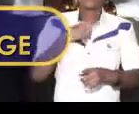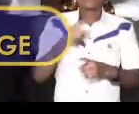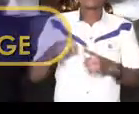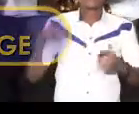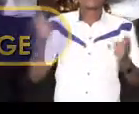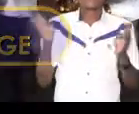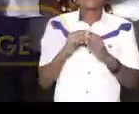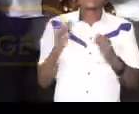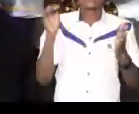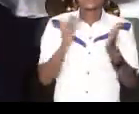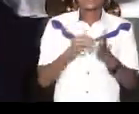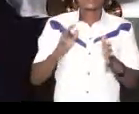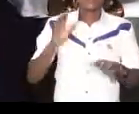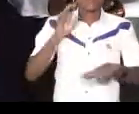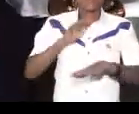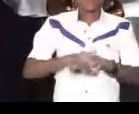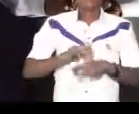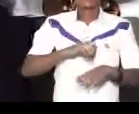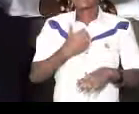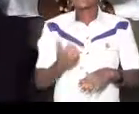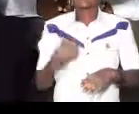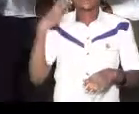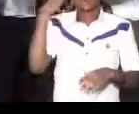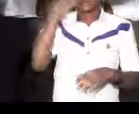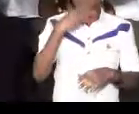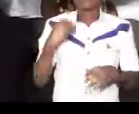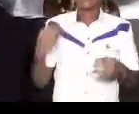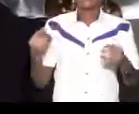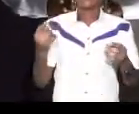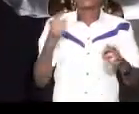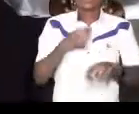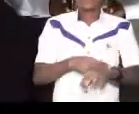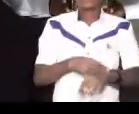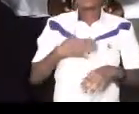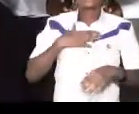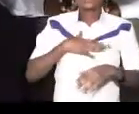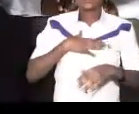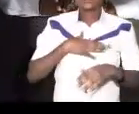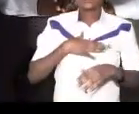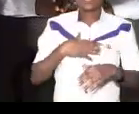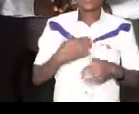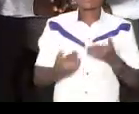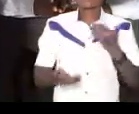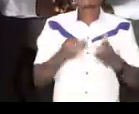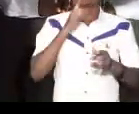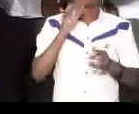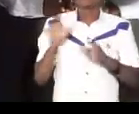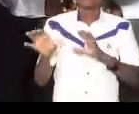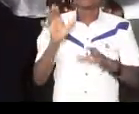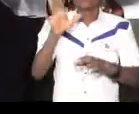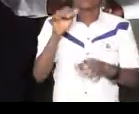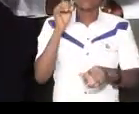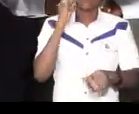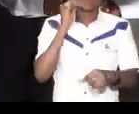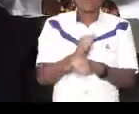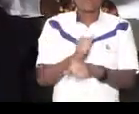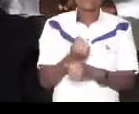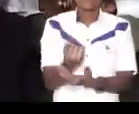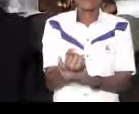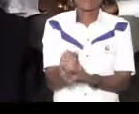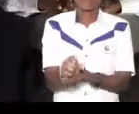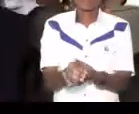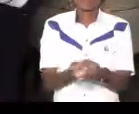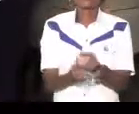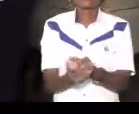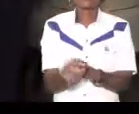next lesson, when we shall meet again on another beautifully packaged edition on the classroom in your home, please make sure you do